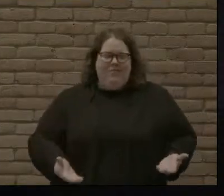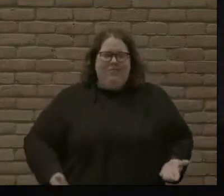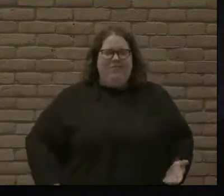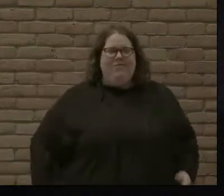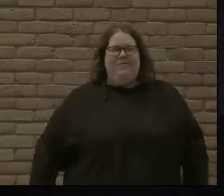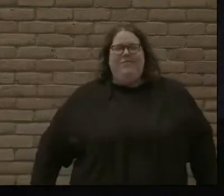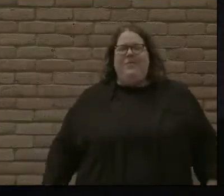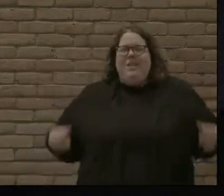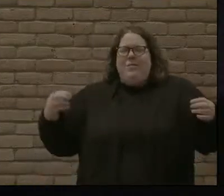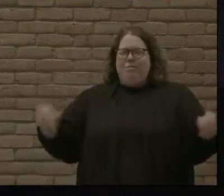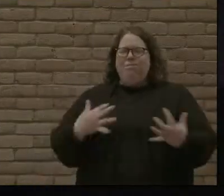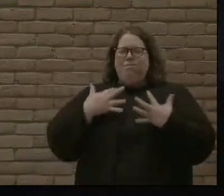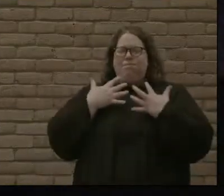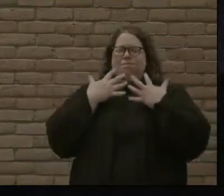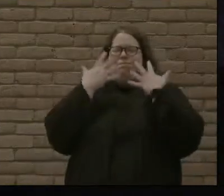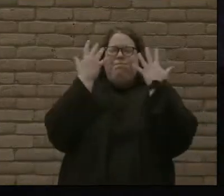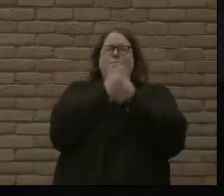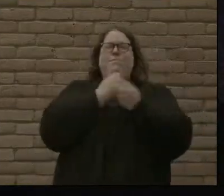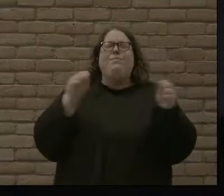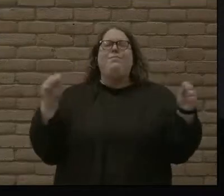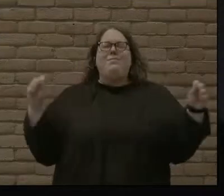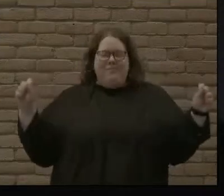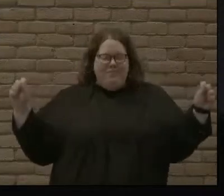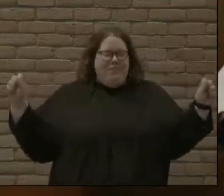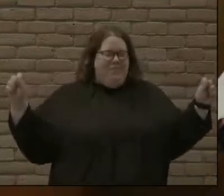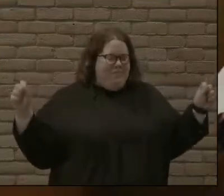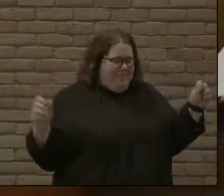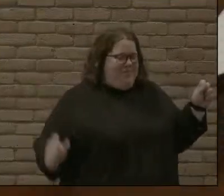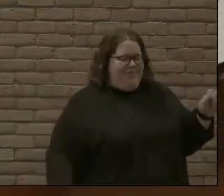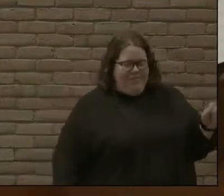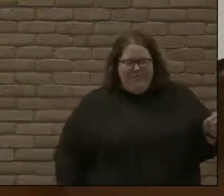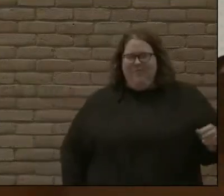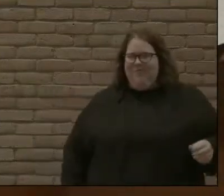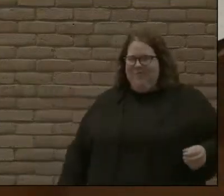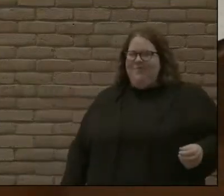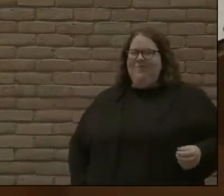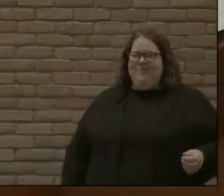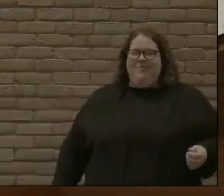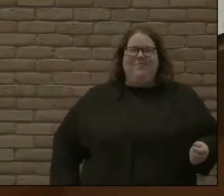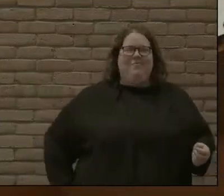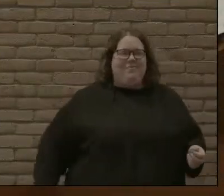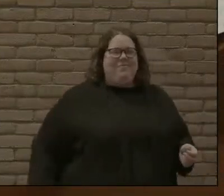freedom. Let there be freedom.